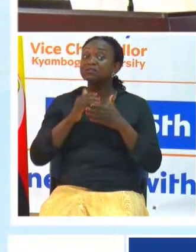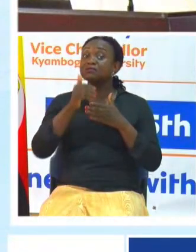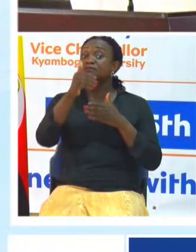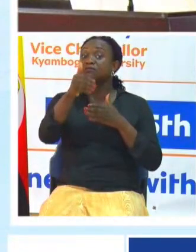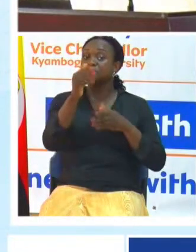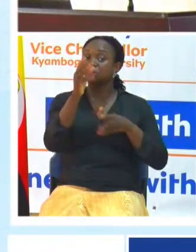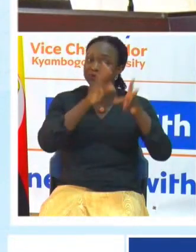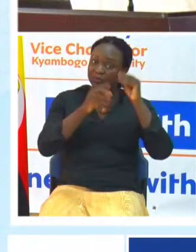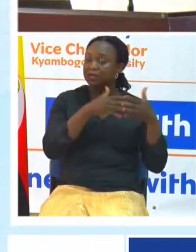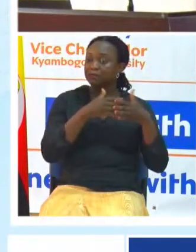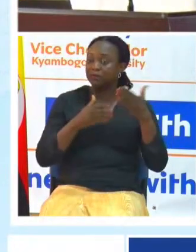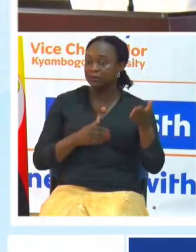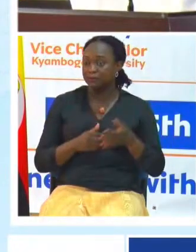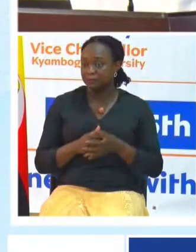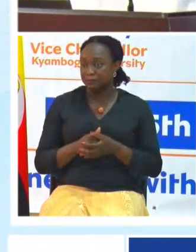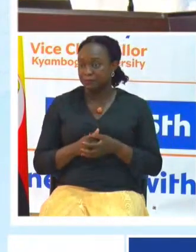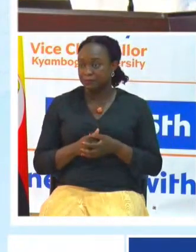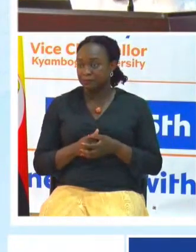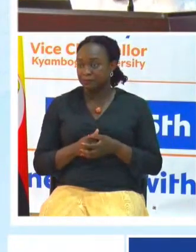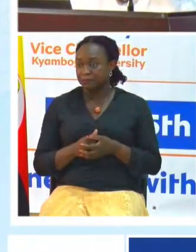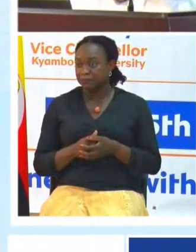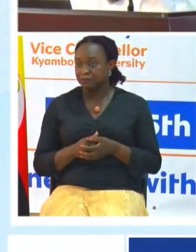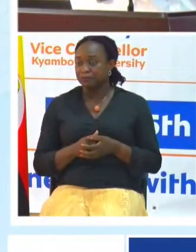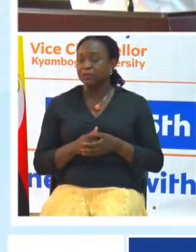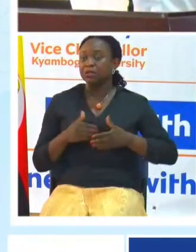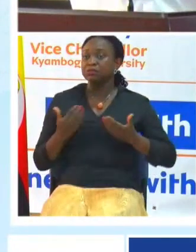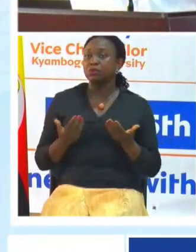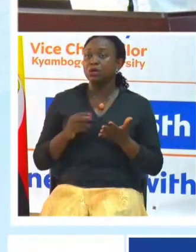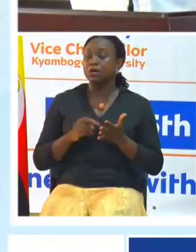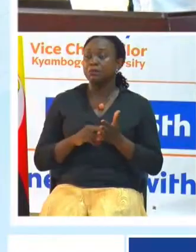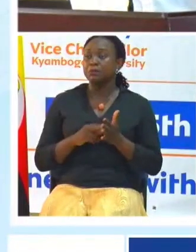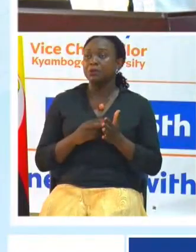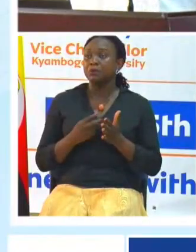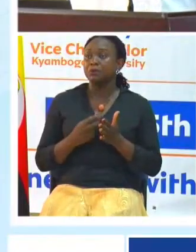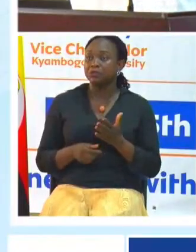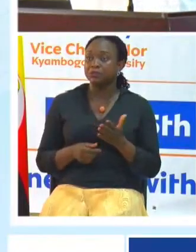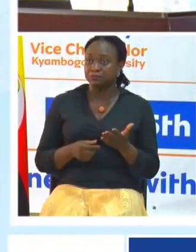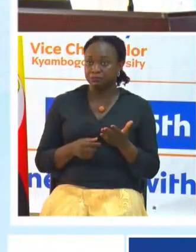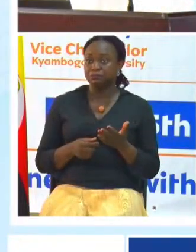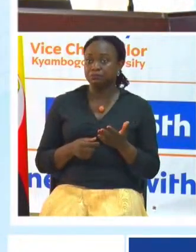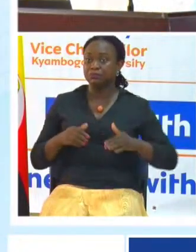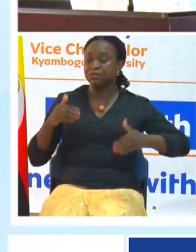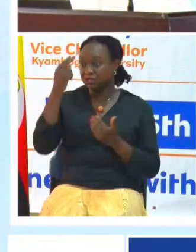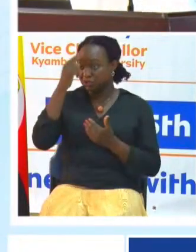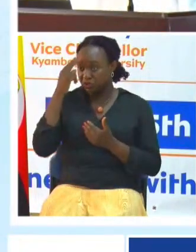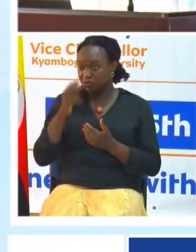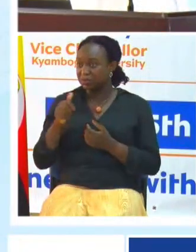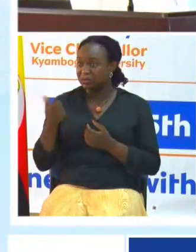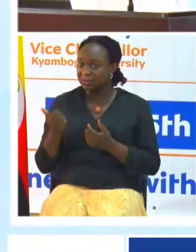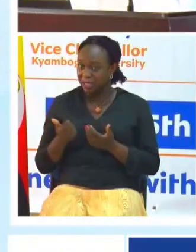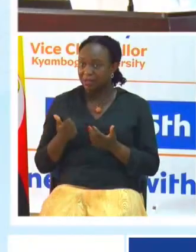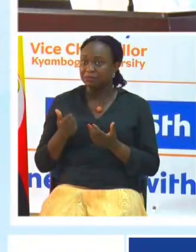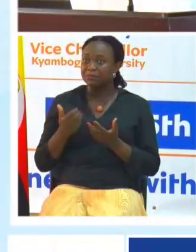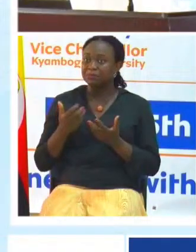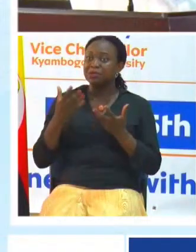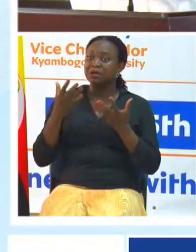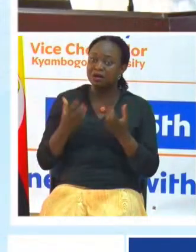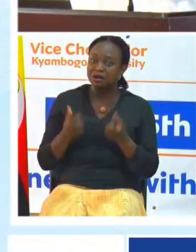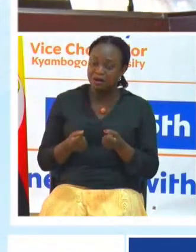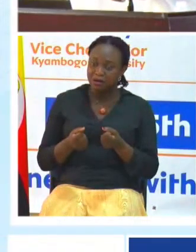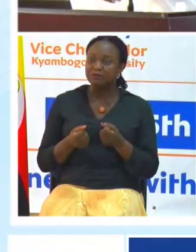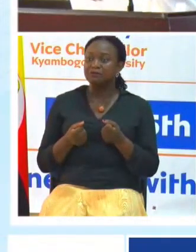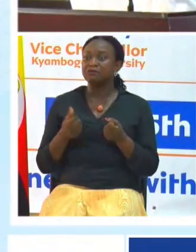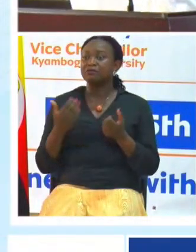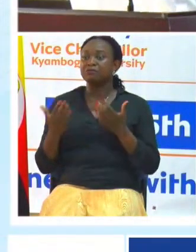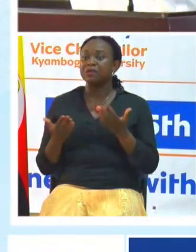States. So, by that I mean, unlike undergraduate students whereby the collective admissions